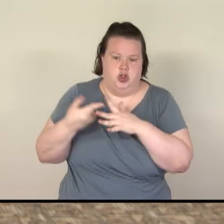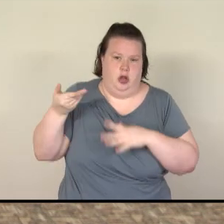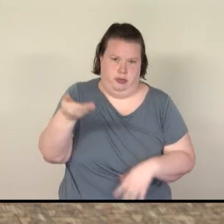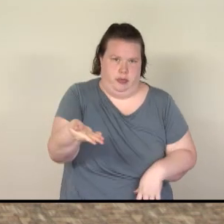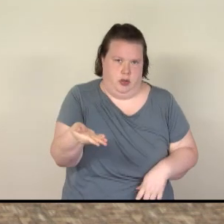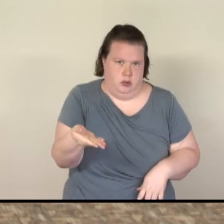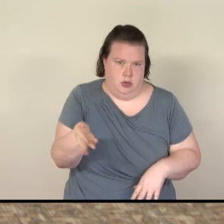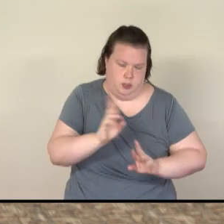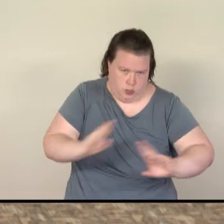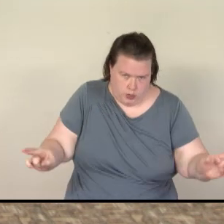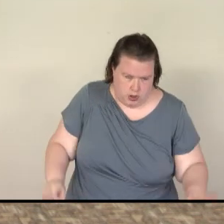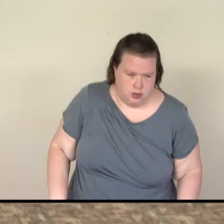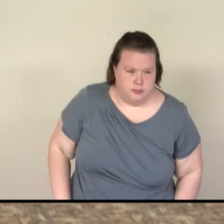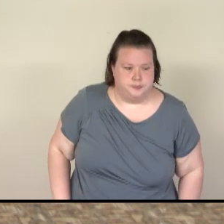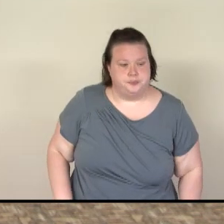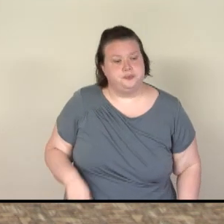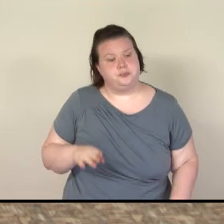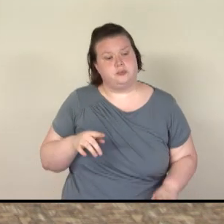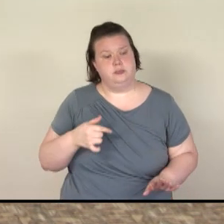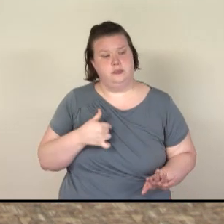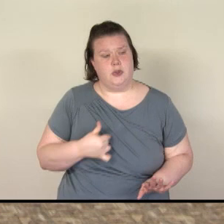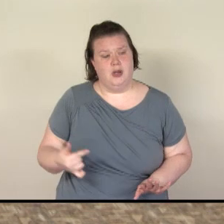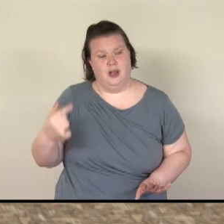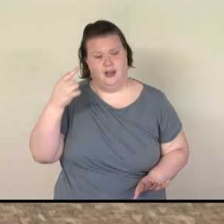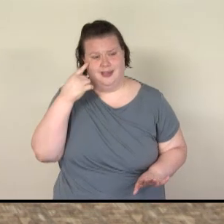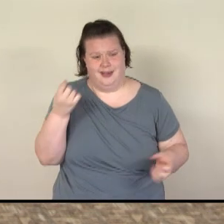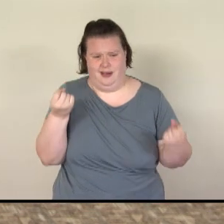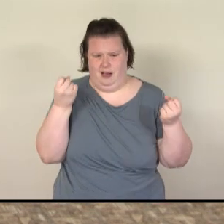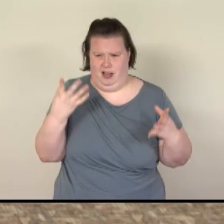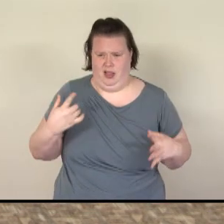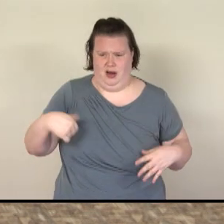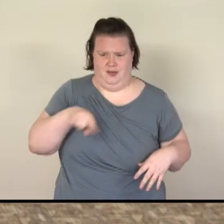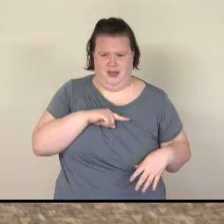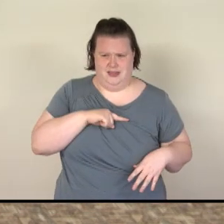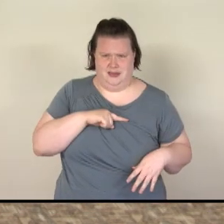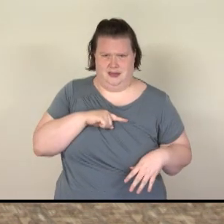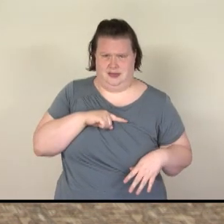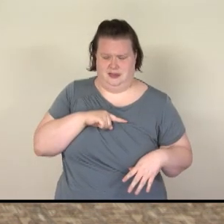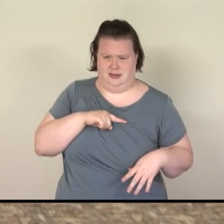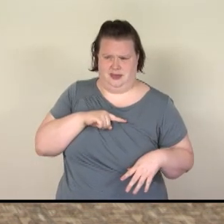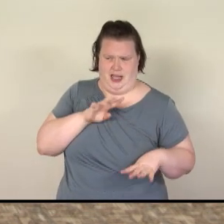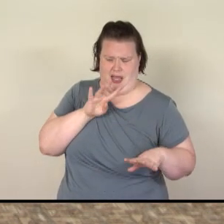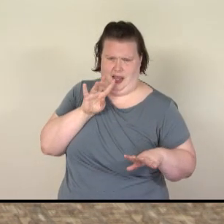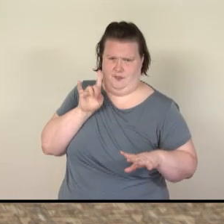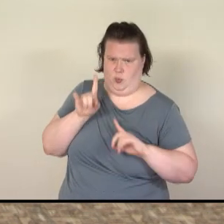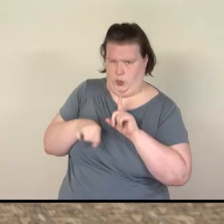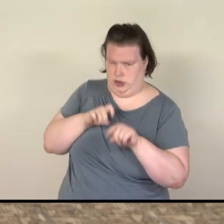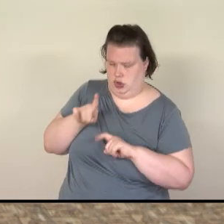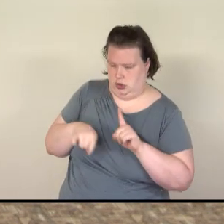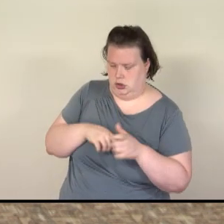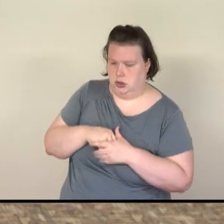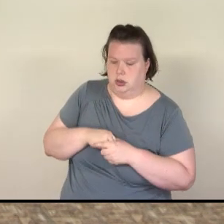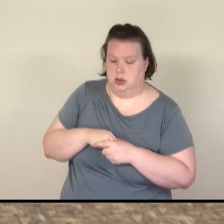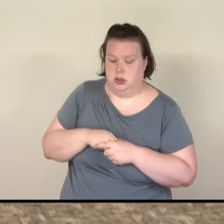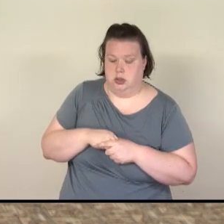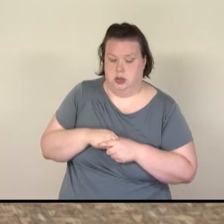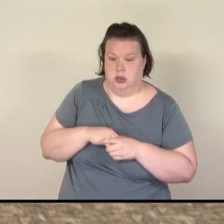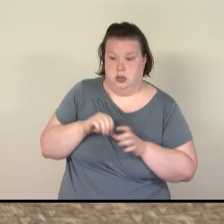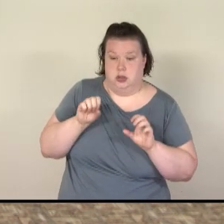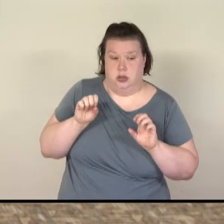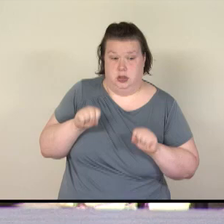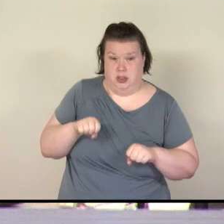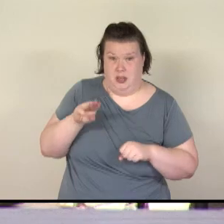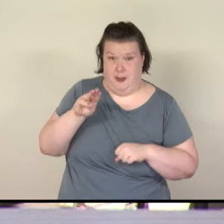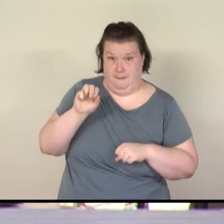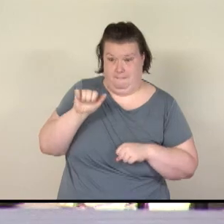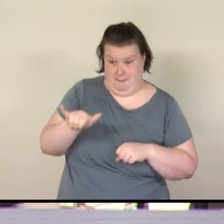think, Ms. Barrera, I think that a lot of us have a lot of questions. So I was wondering if we could come back